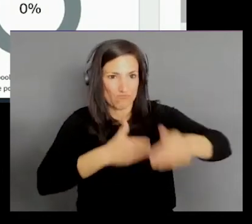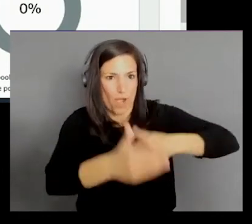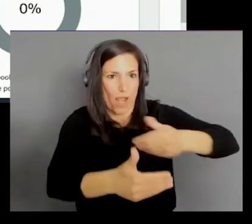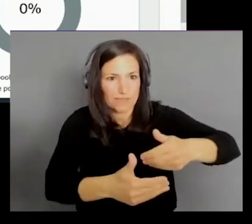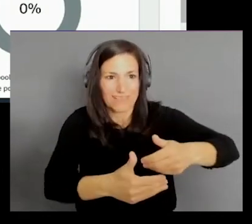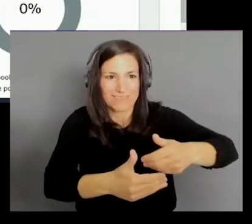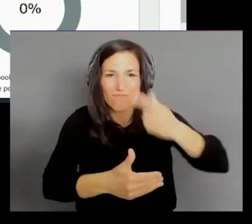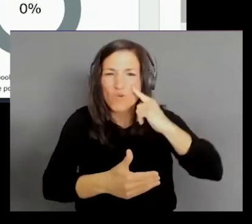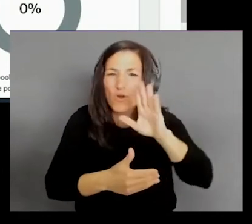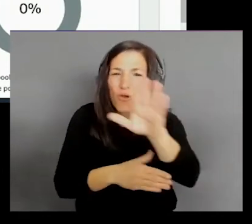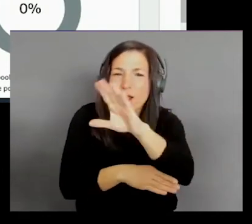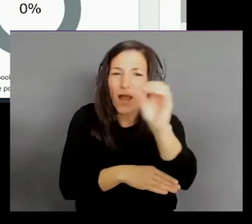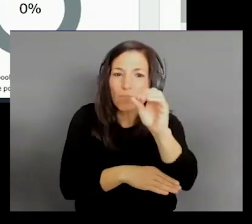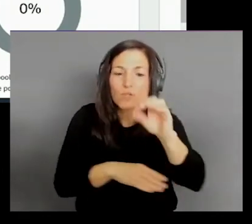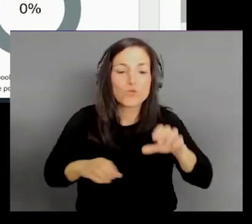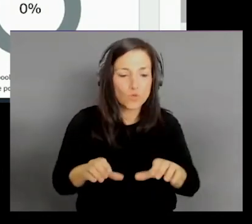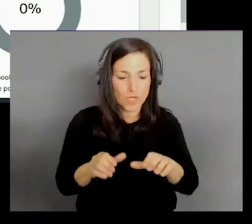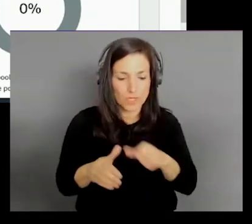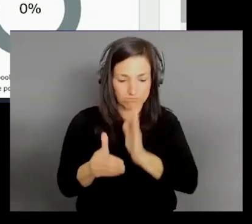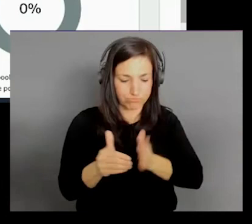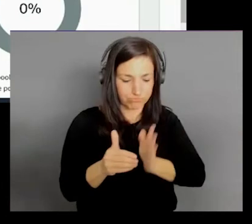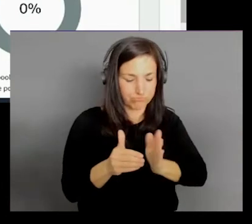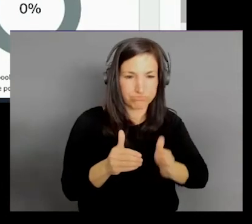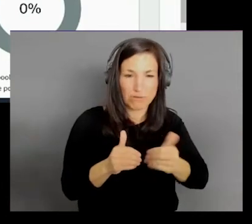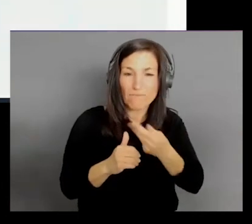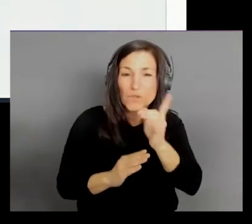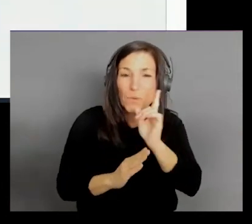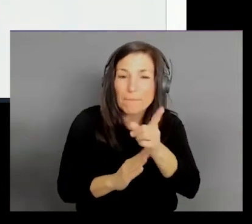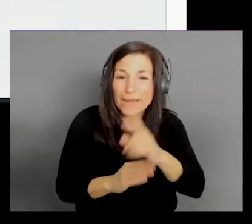other ways to do this as well. So I'm using the